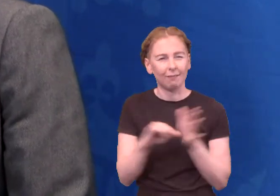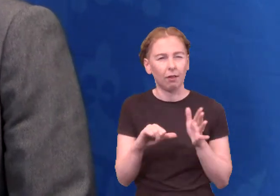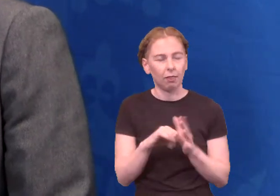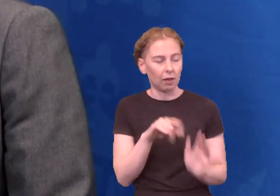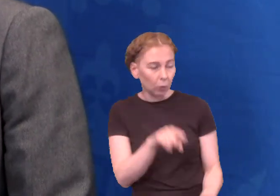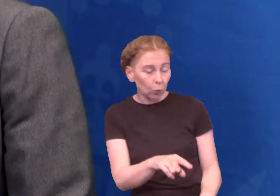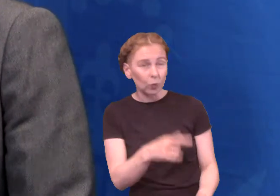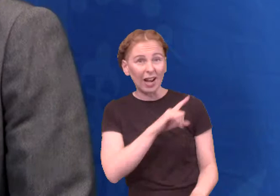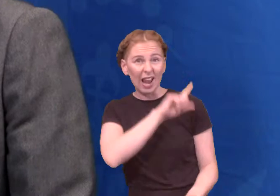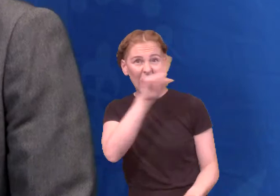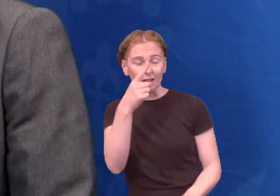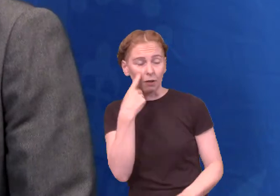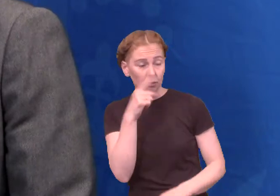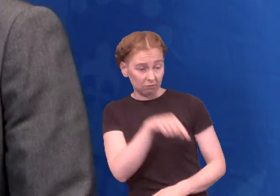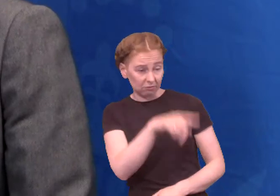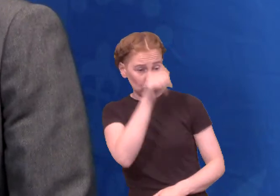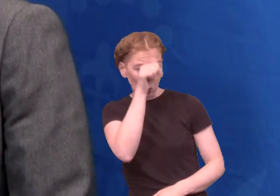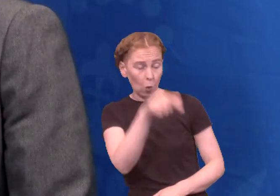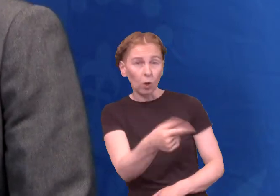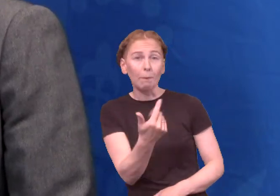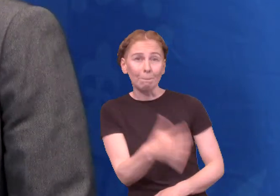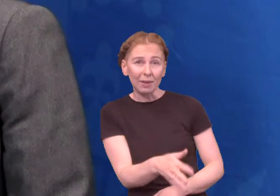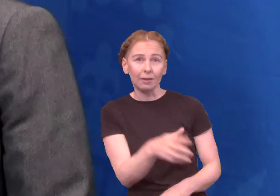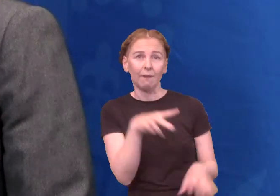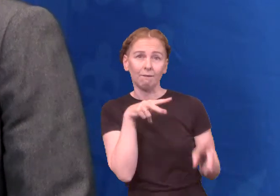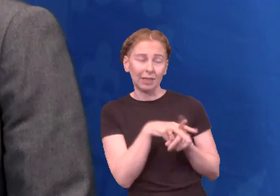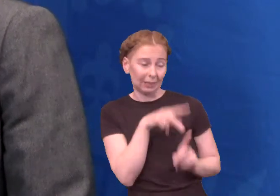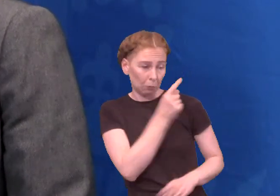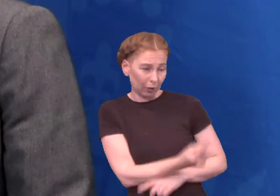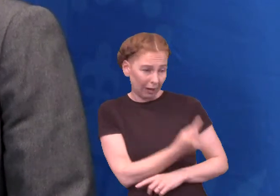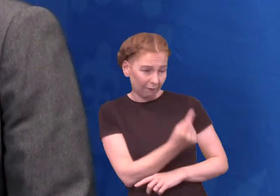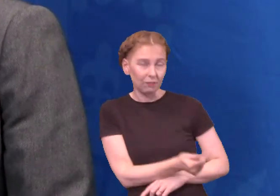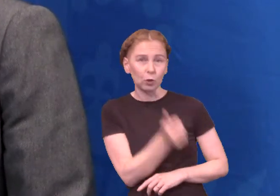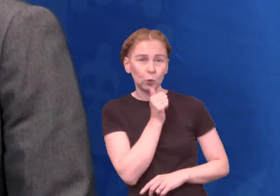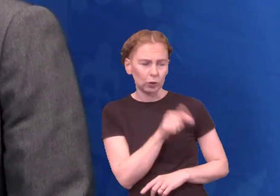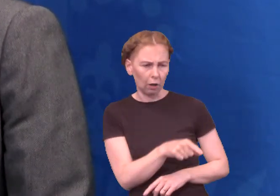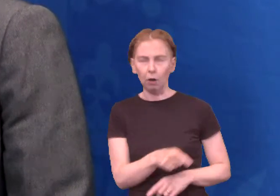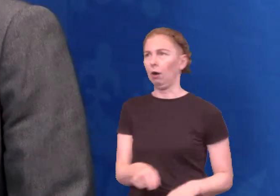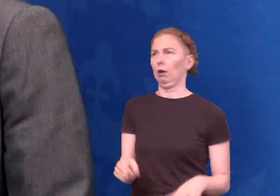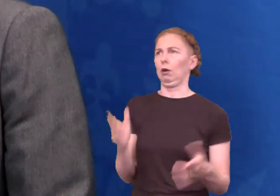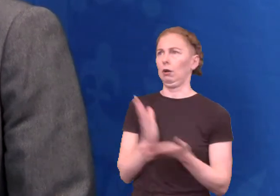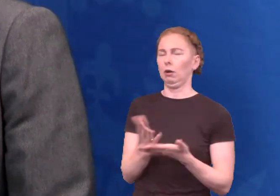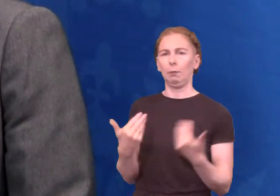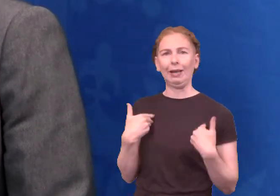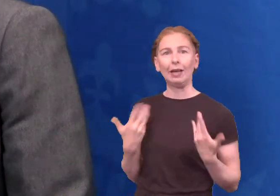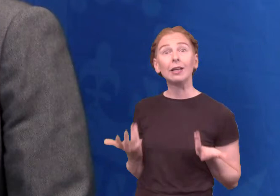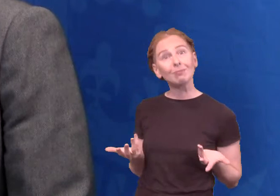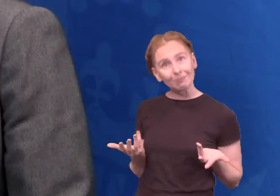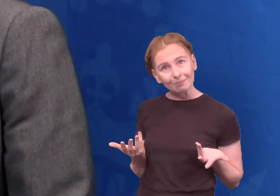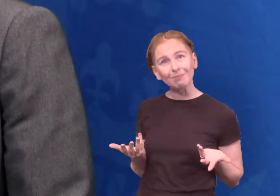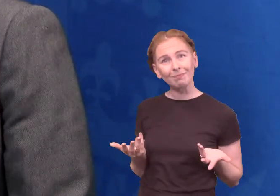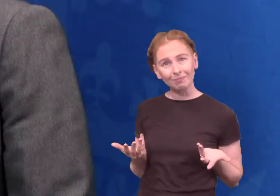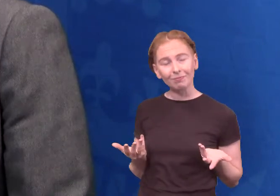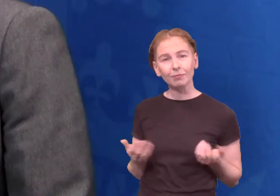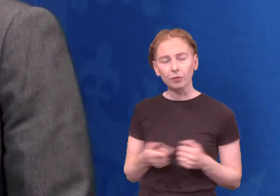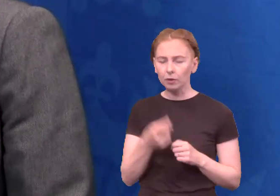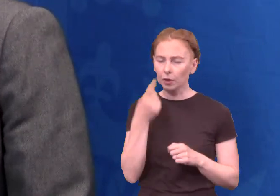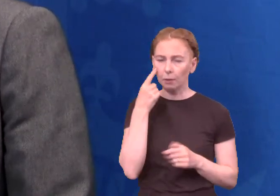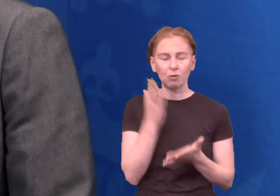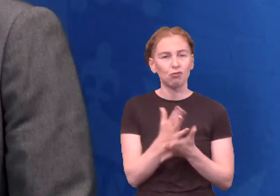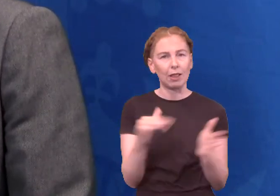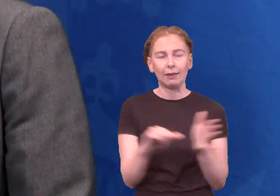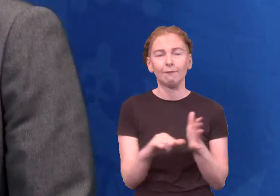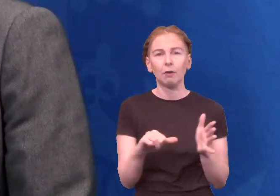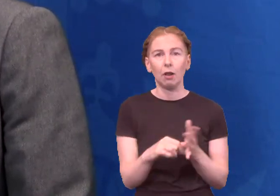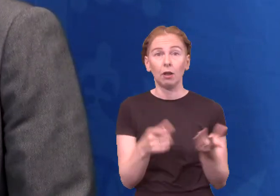their need for that recognition themselves, to be able to then bring that help forward. So that can be really, really difficult as a service. You want to